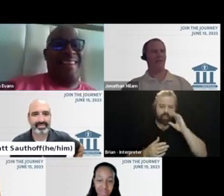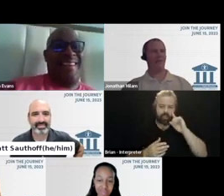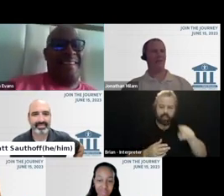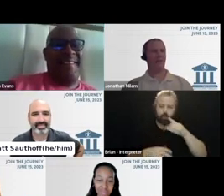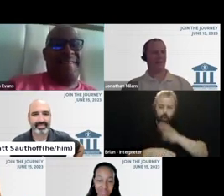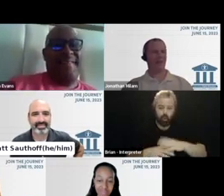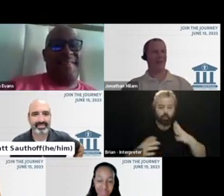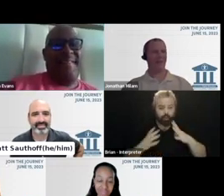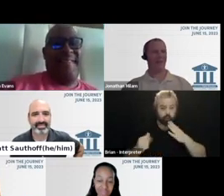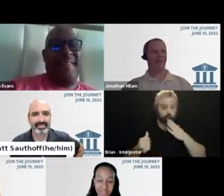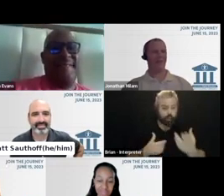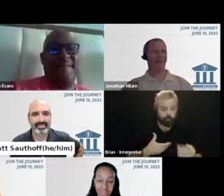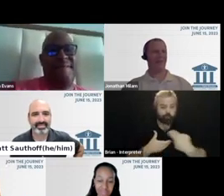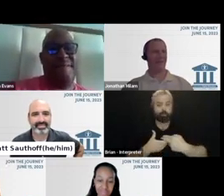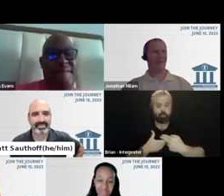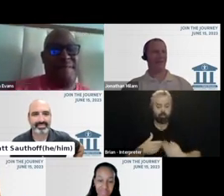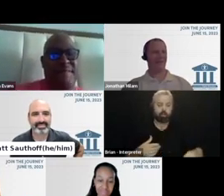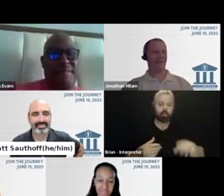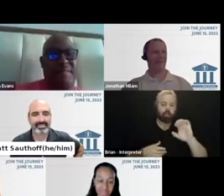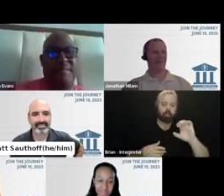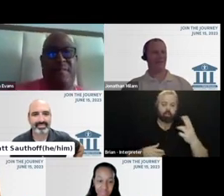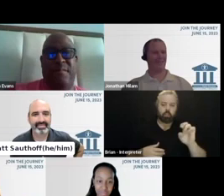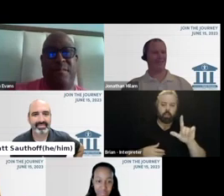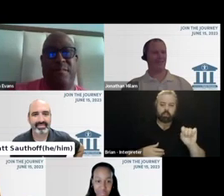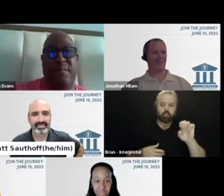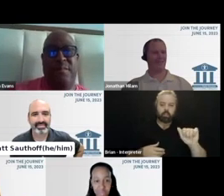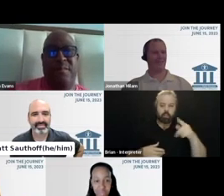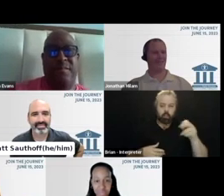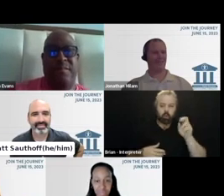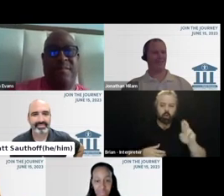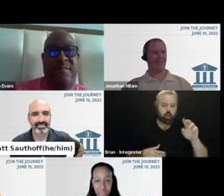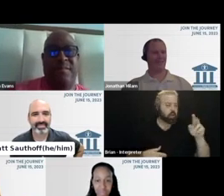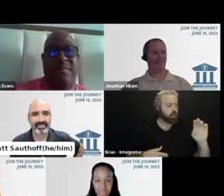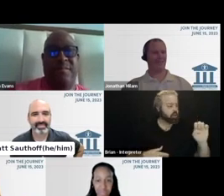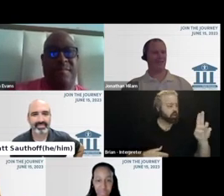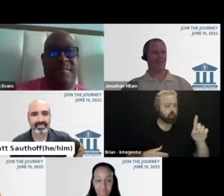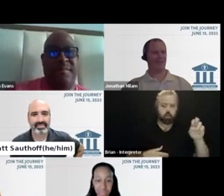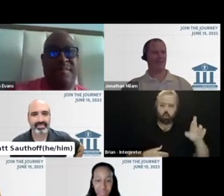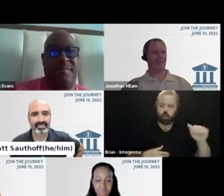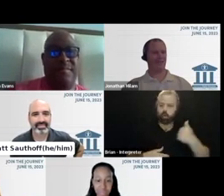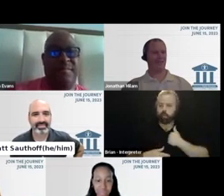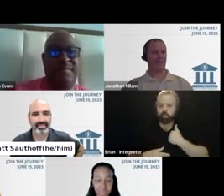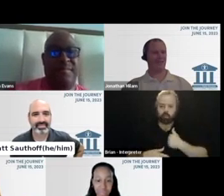stepping in, Chelsea Porter at Eudora, myself. I'd also like to thank